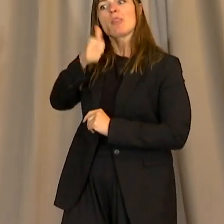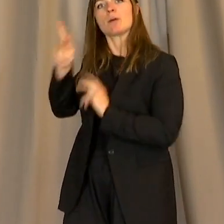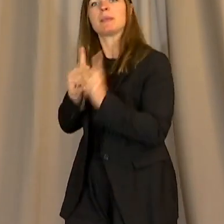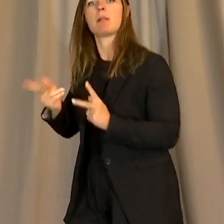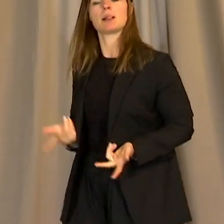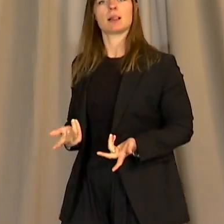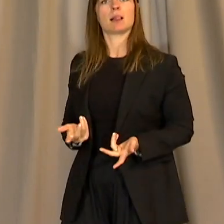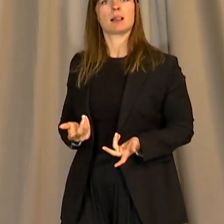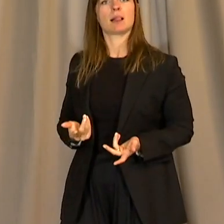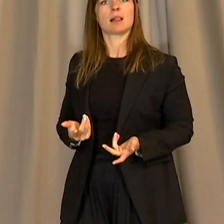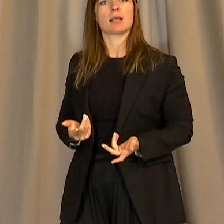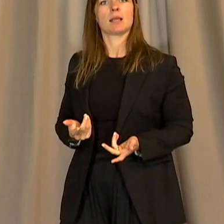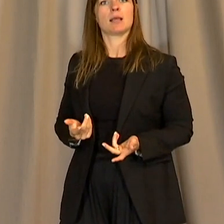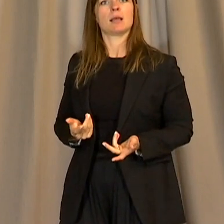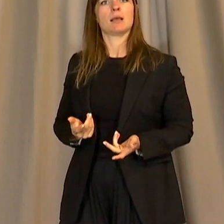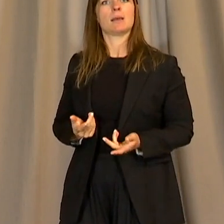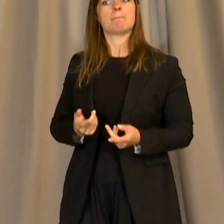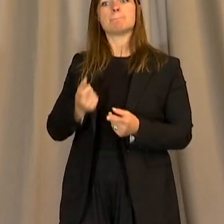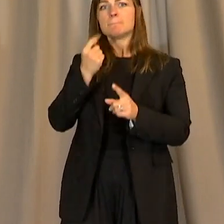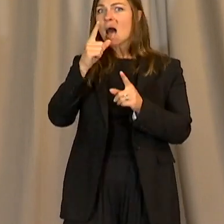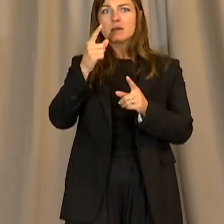a problem that we can solve.